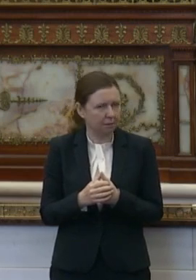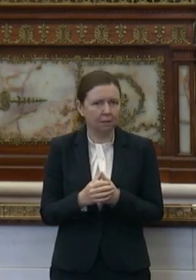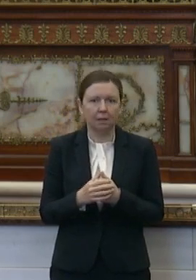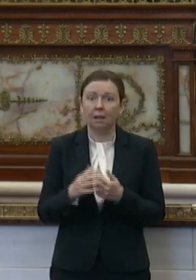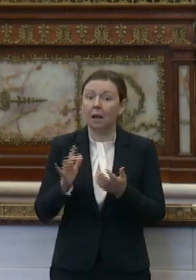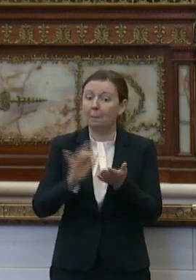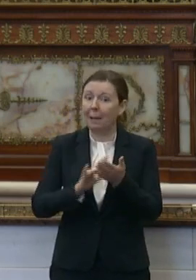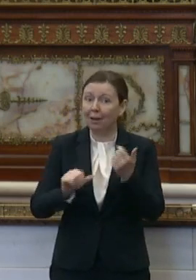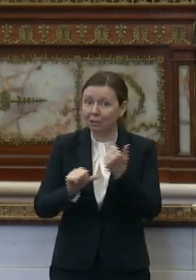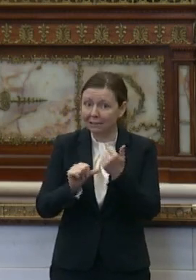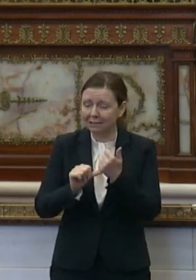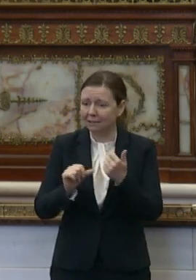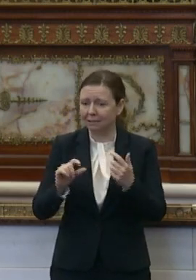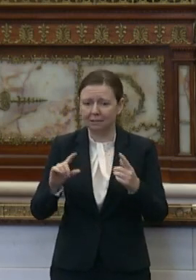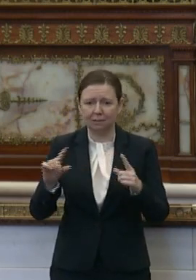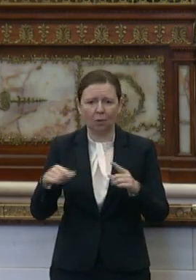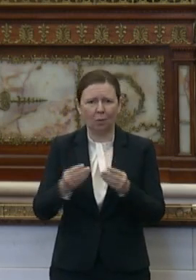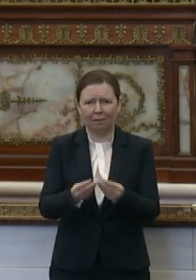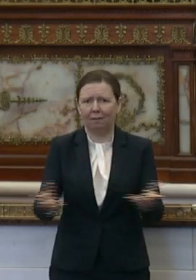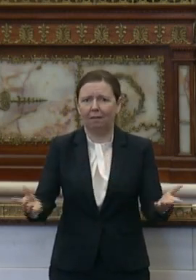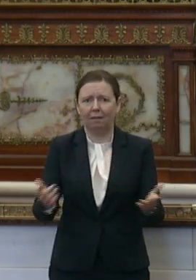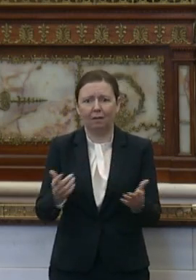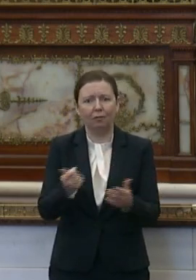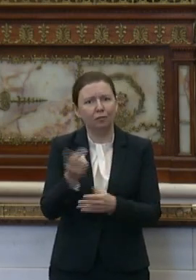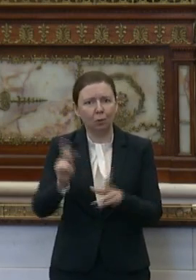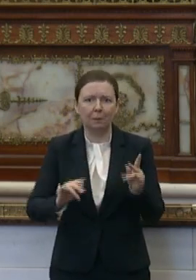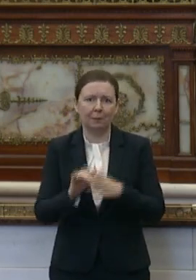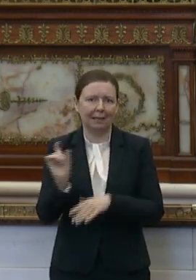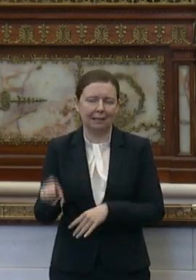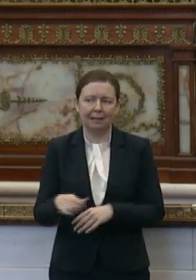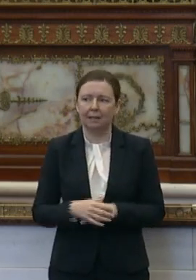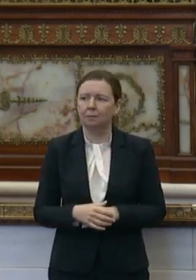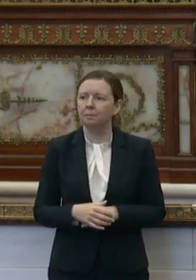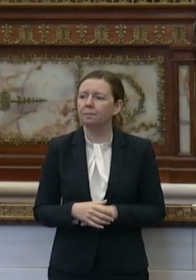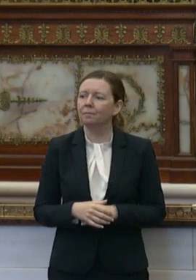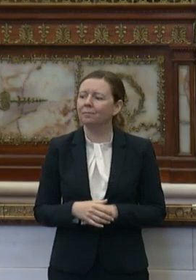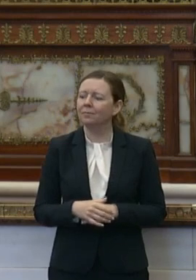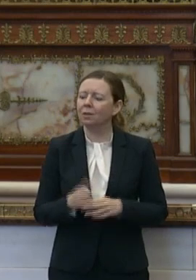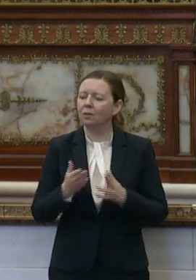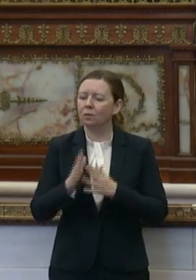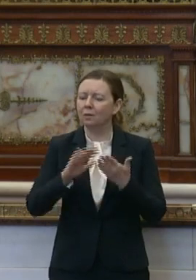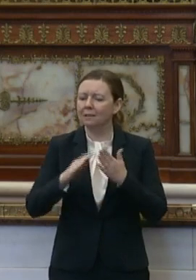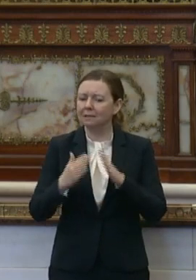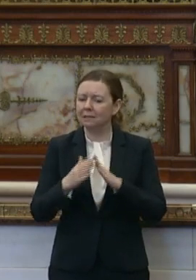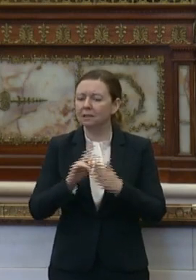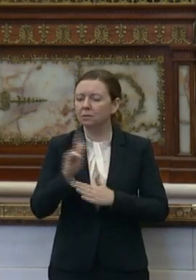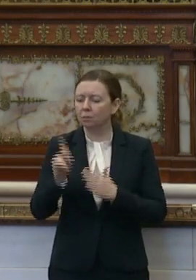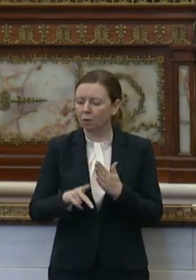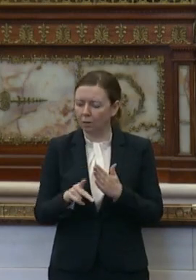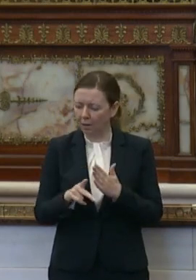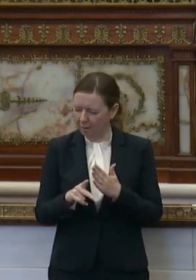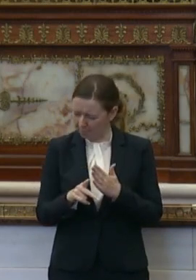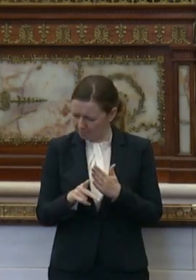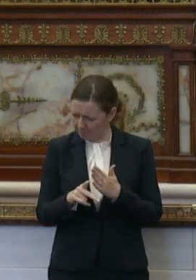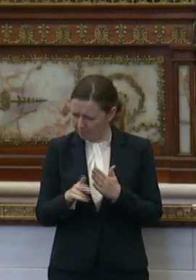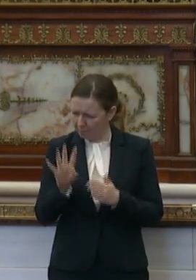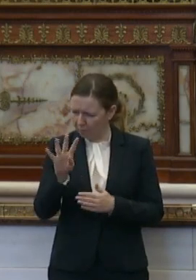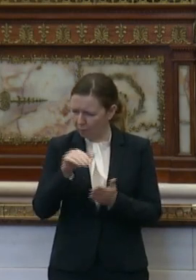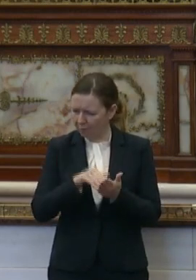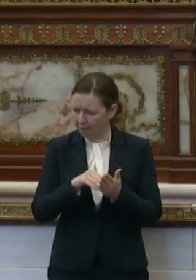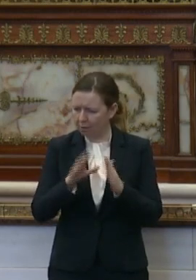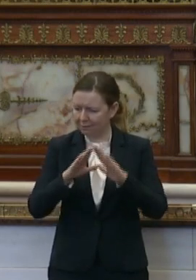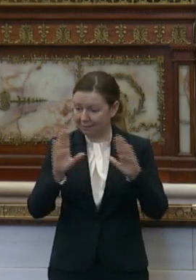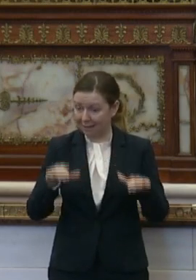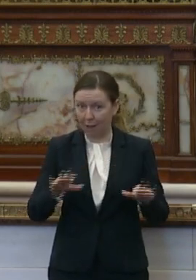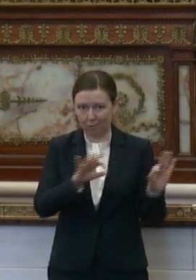has only reached a small portion of the renters that need it. The city's SERA program approved rental assistance for 4,000 households,